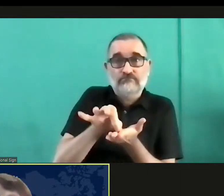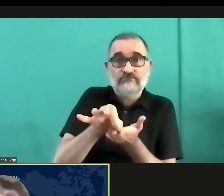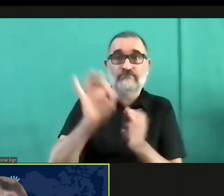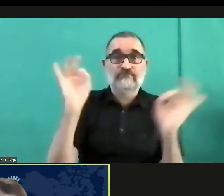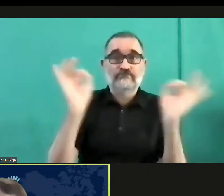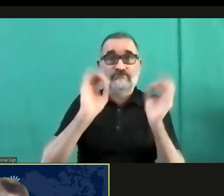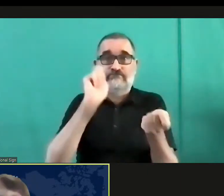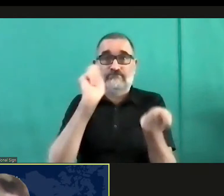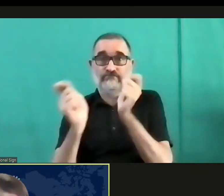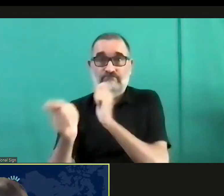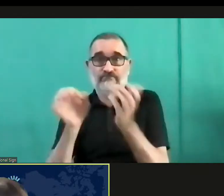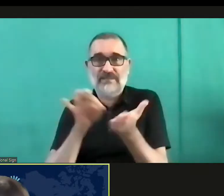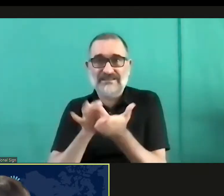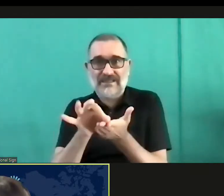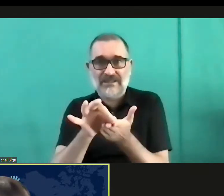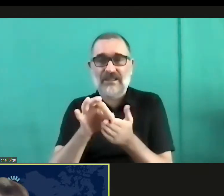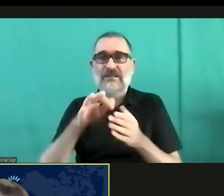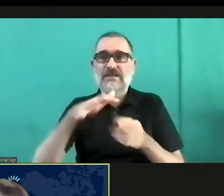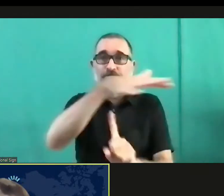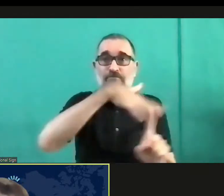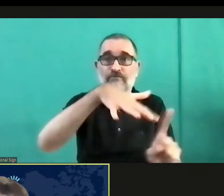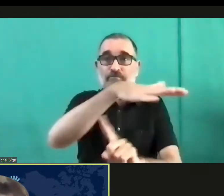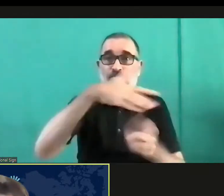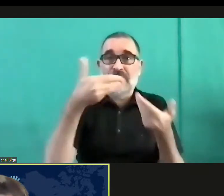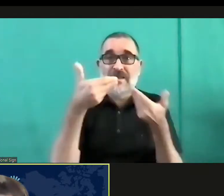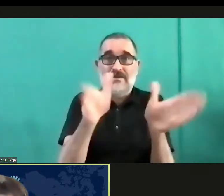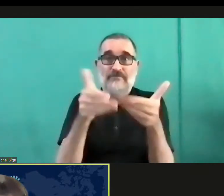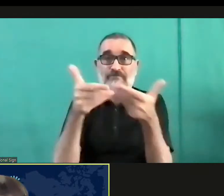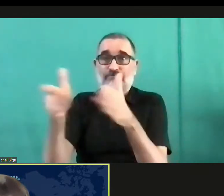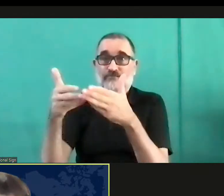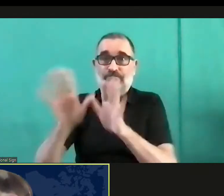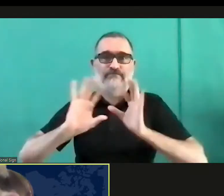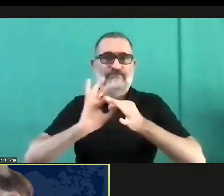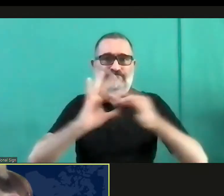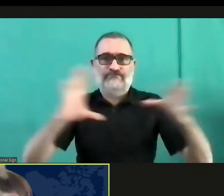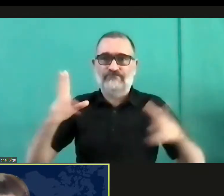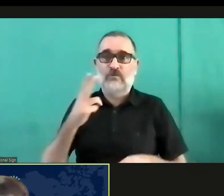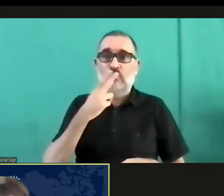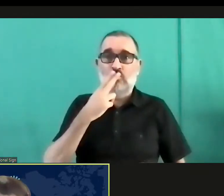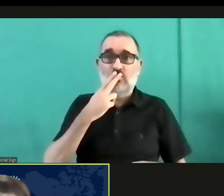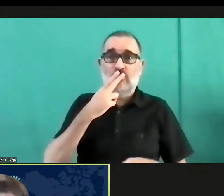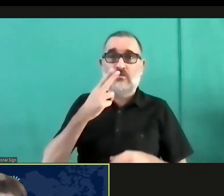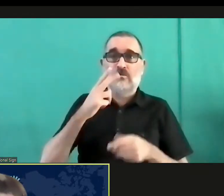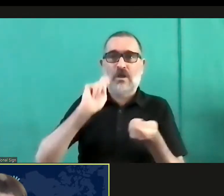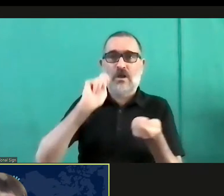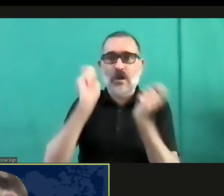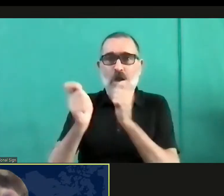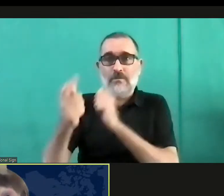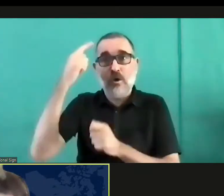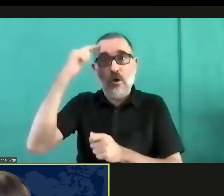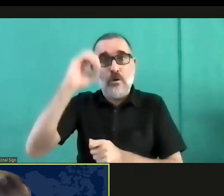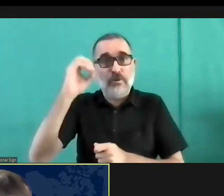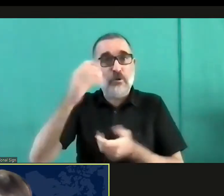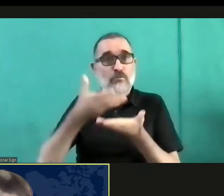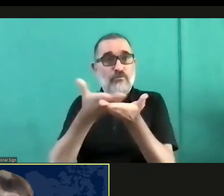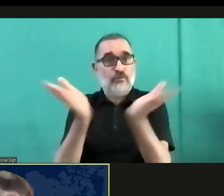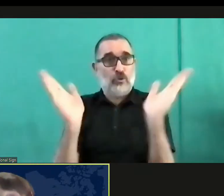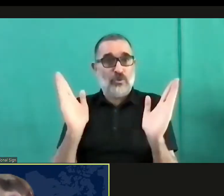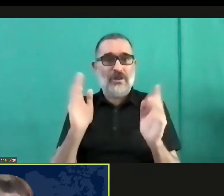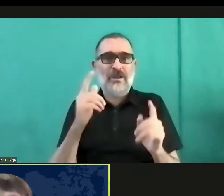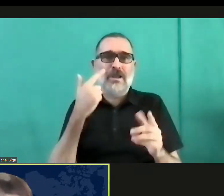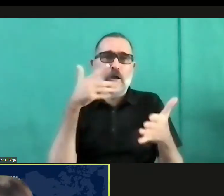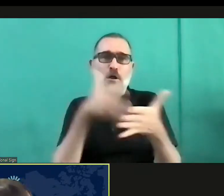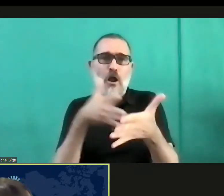entities, that front of package food labeling also opens doors for us because it